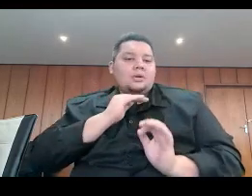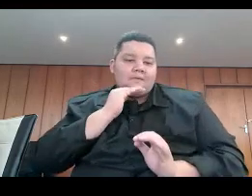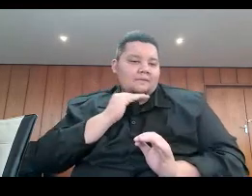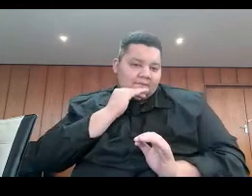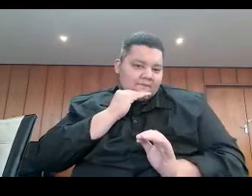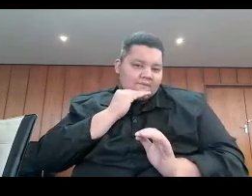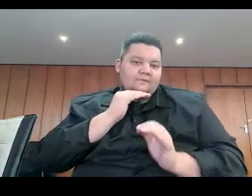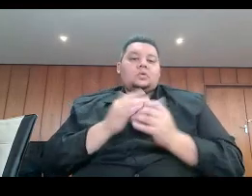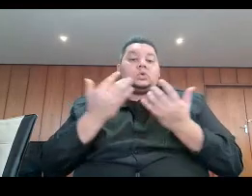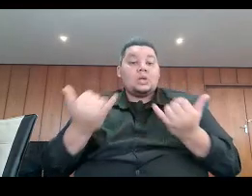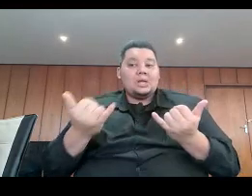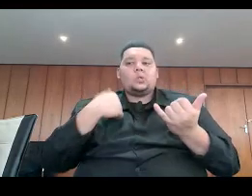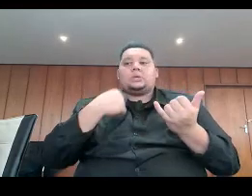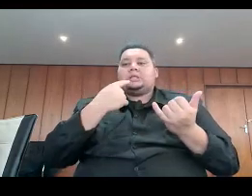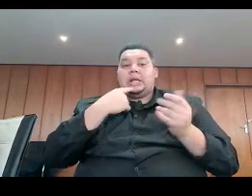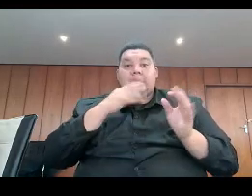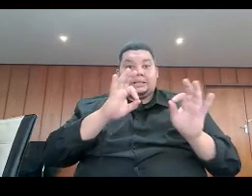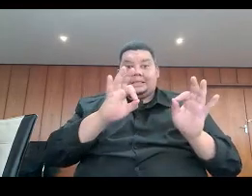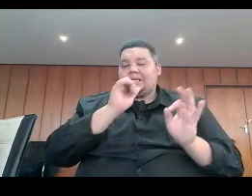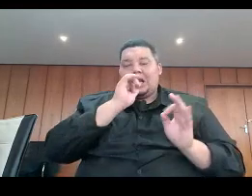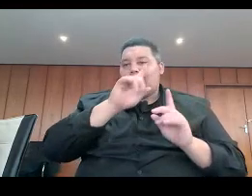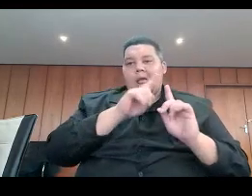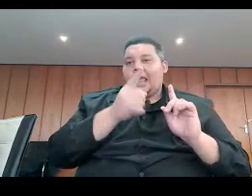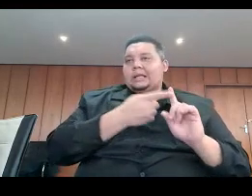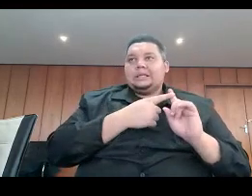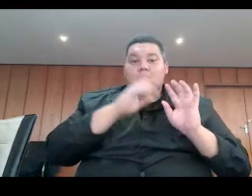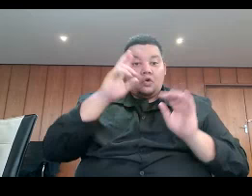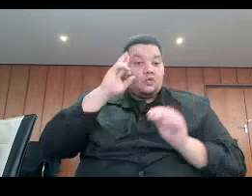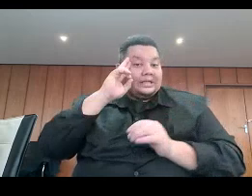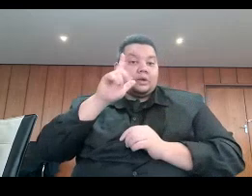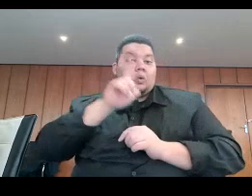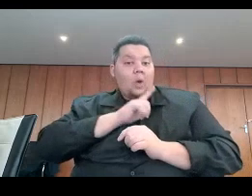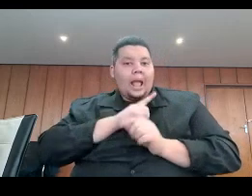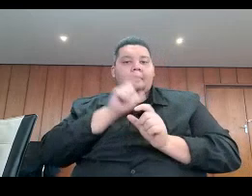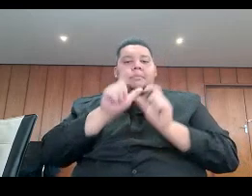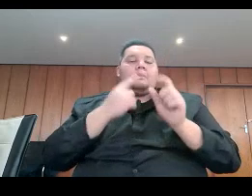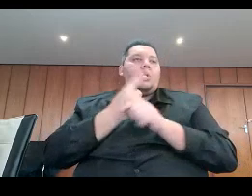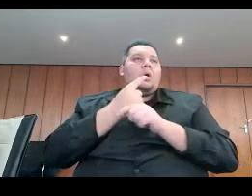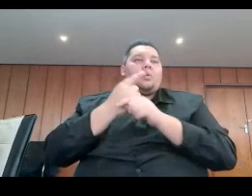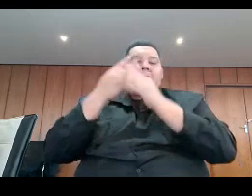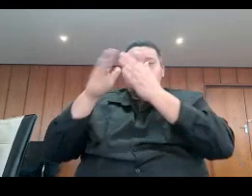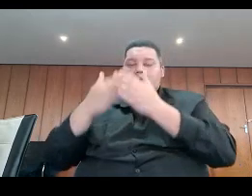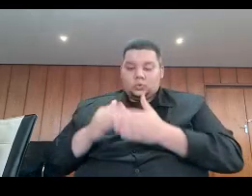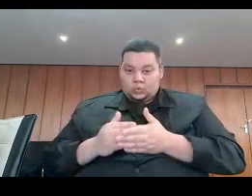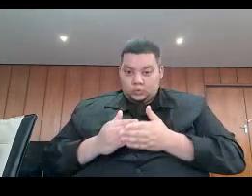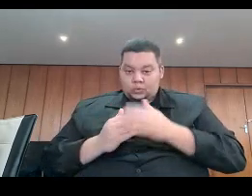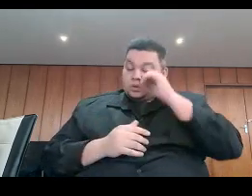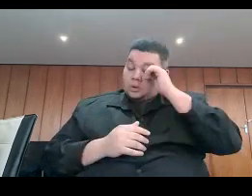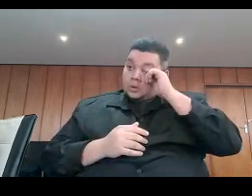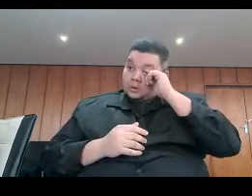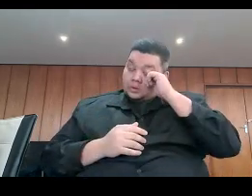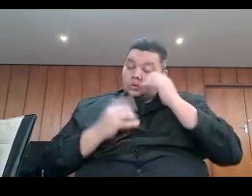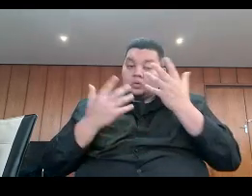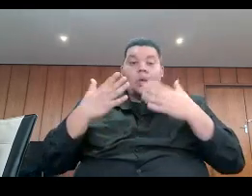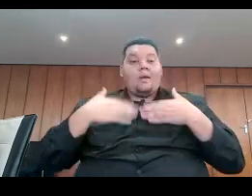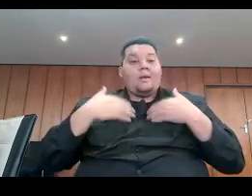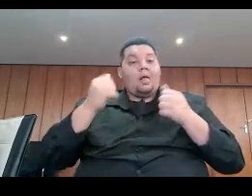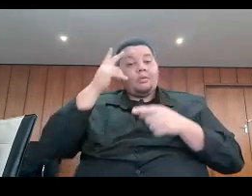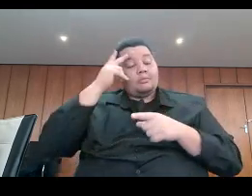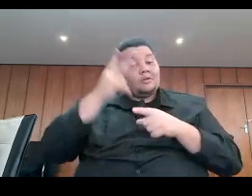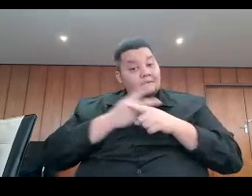Again, saying this is no accident. There's a reason for why people get excluded. And so health professionals, in terms